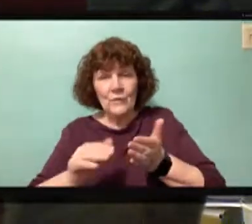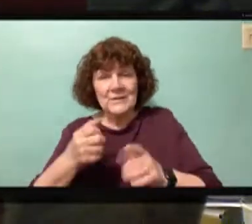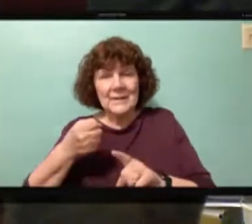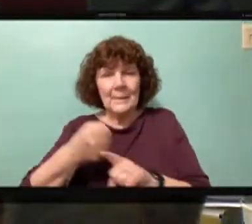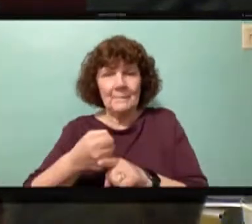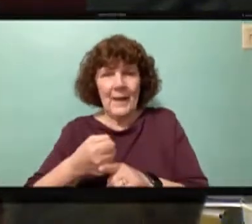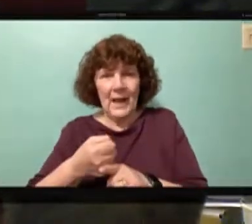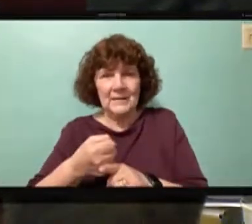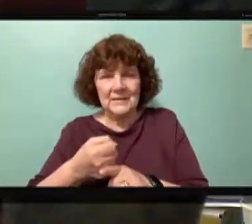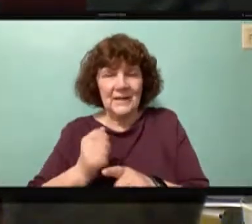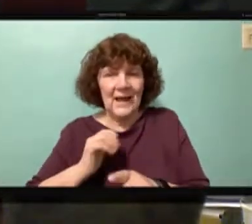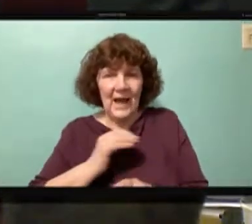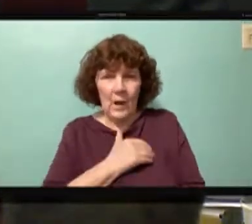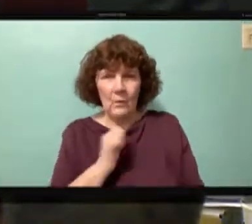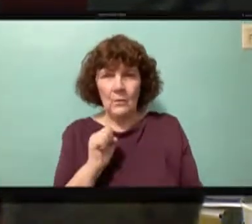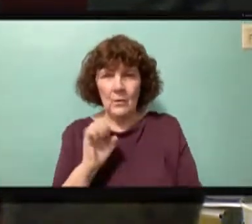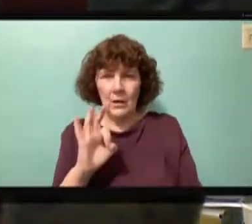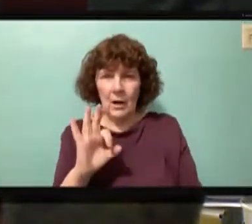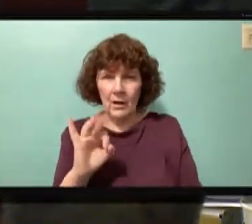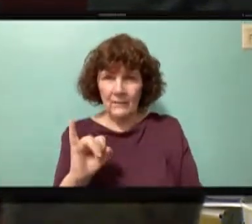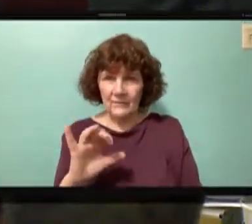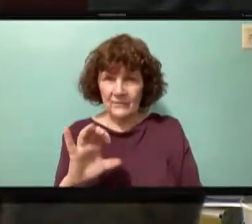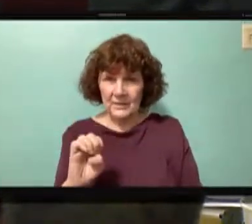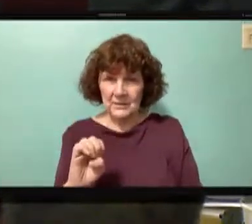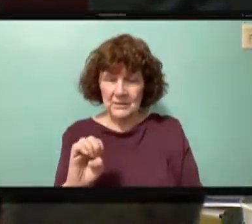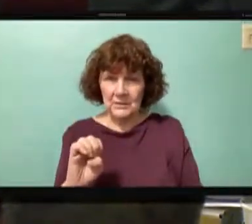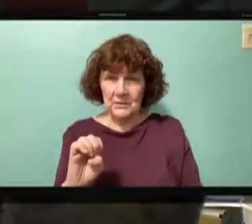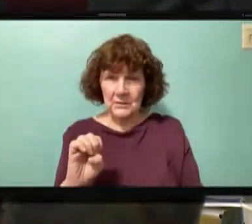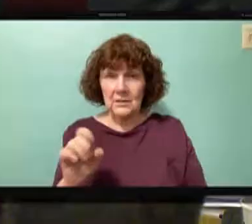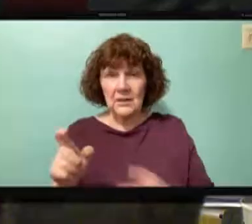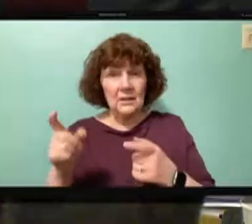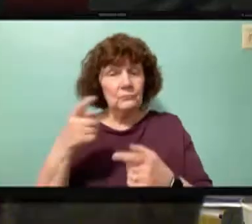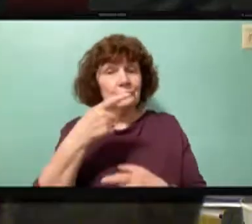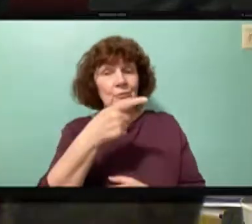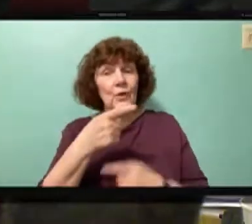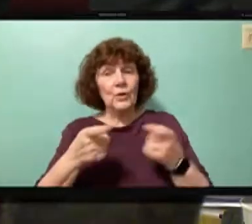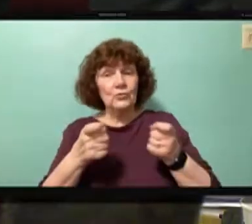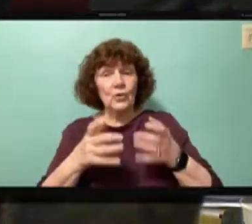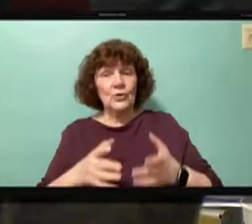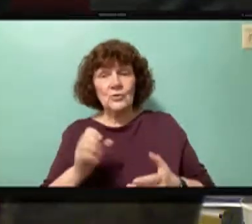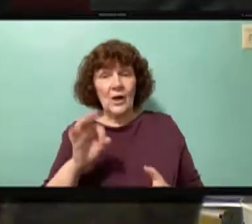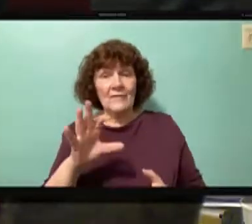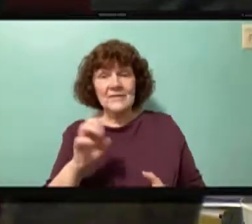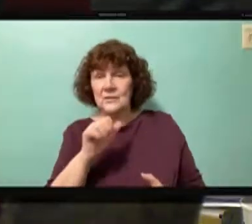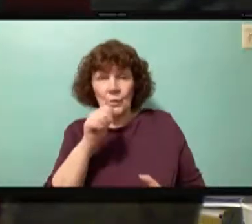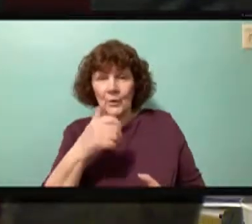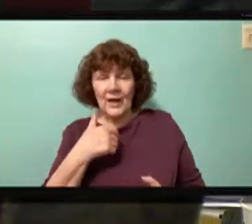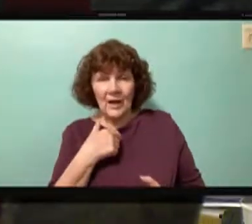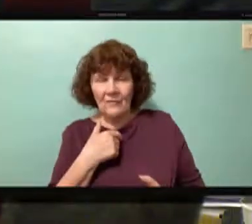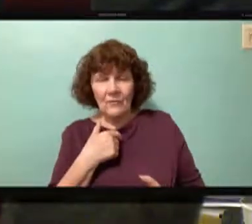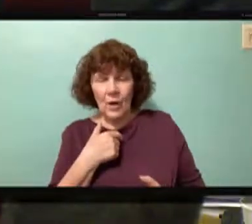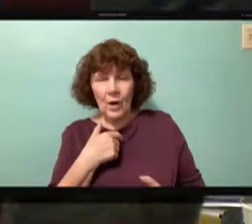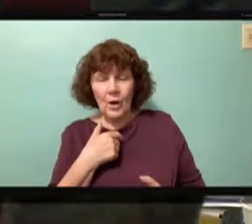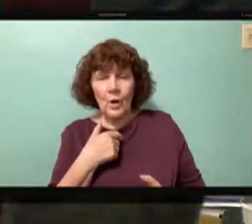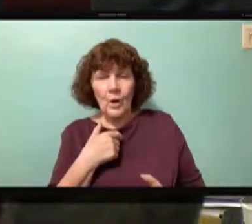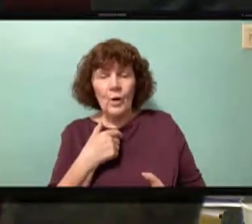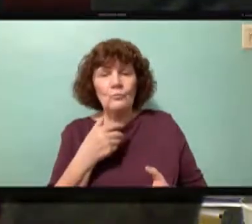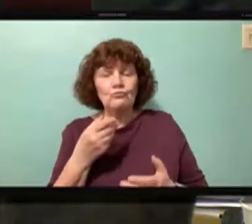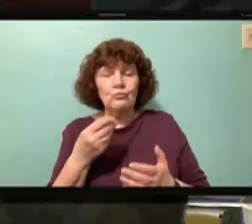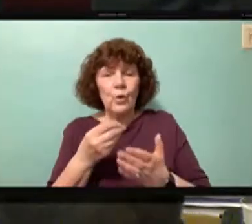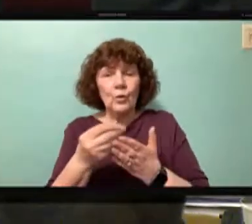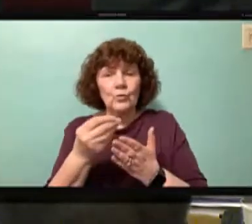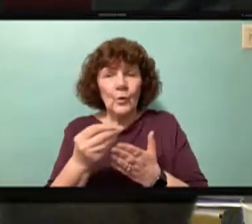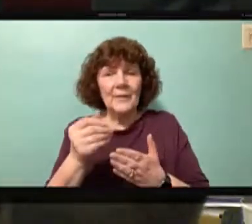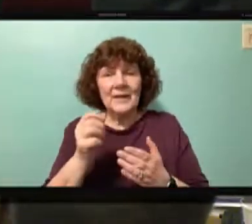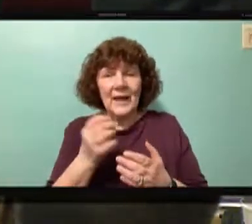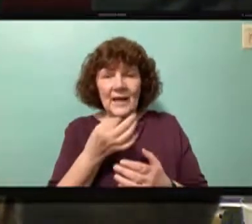In our office, in the Controller's Office, there is not a procurement expert on staff,